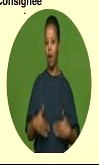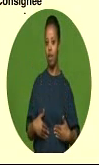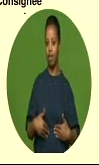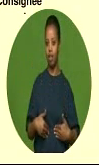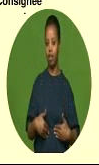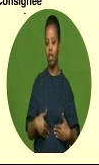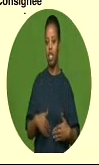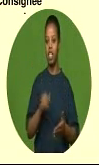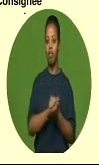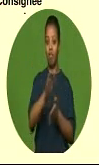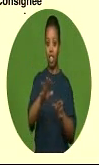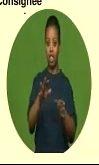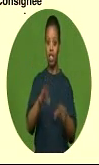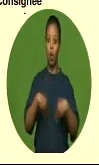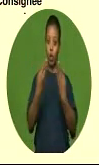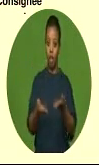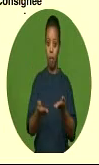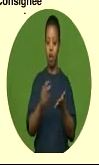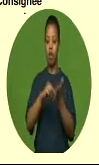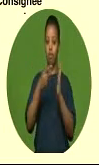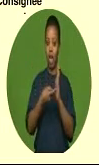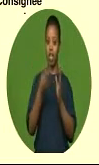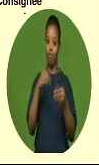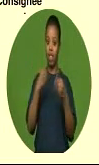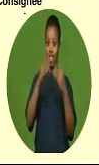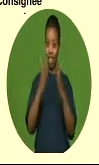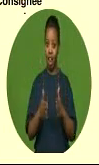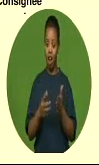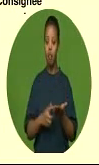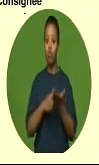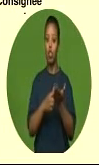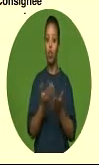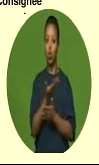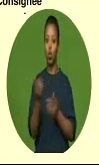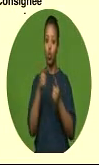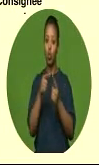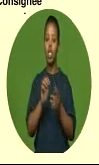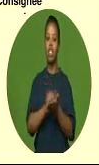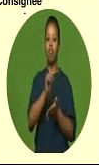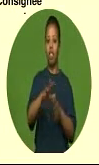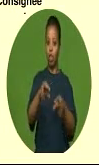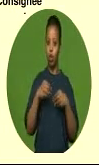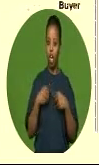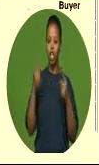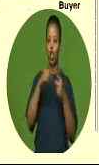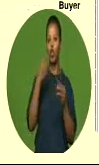The consignor, meaning the seller, ships goods to the consignee to sell.